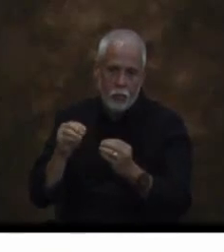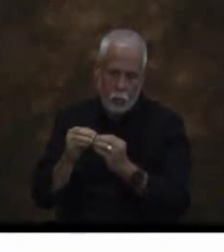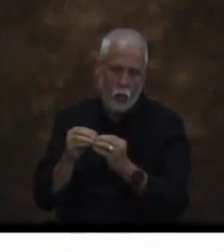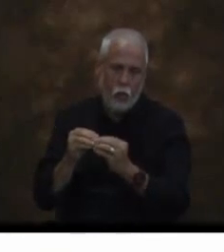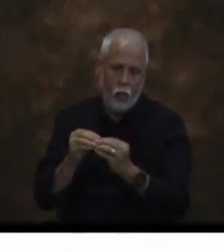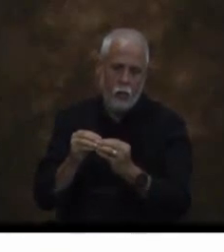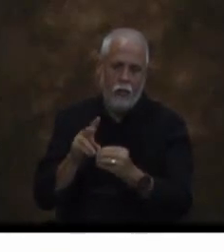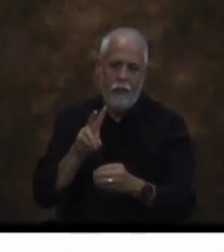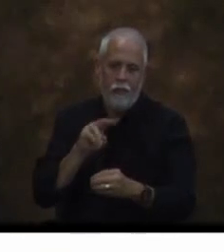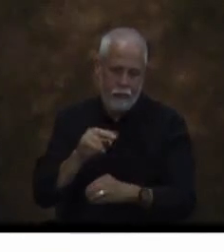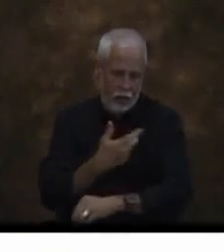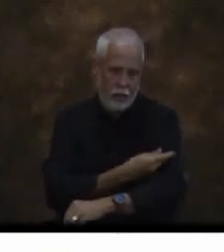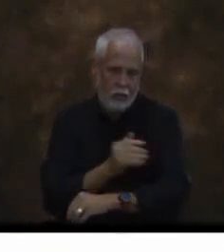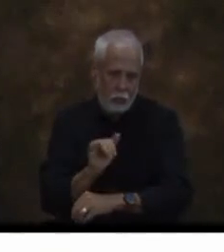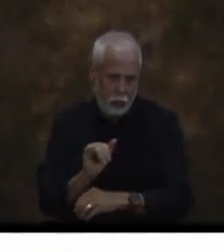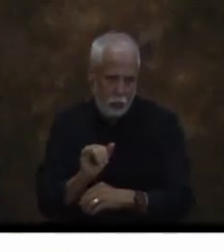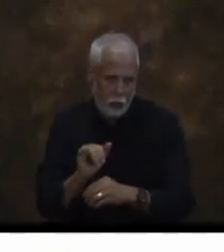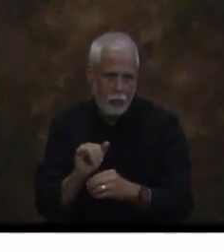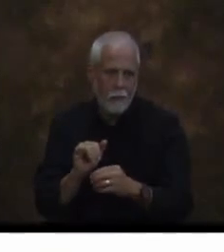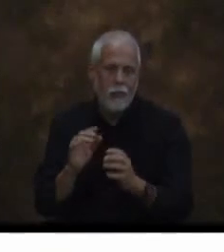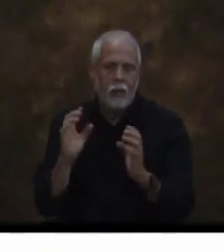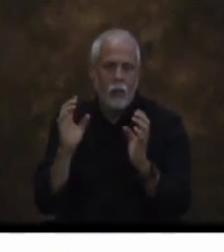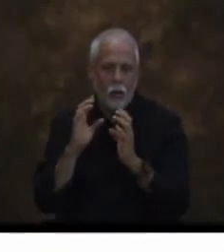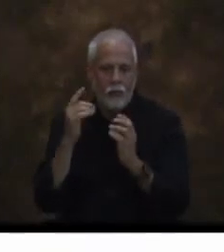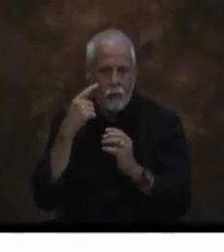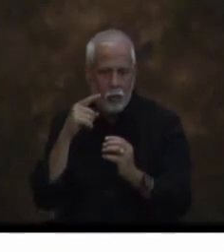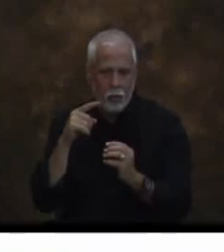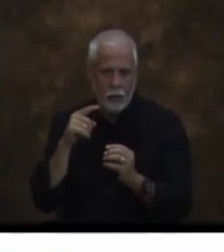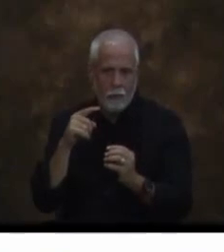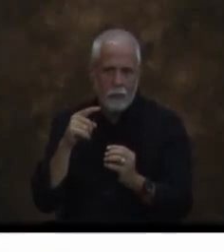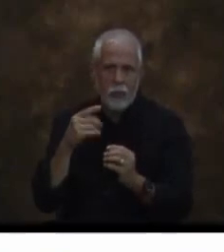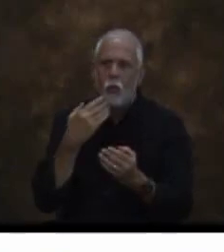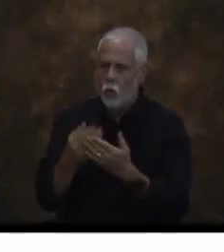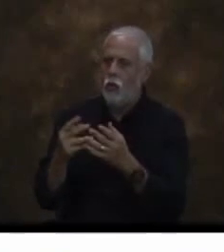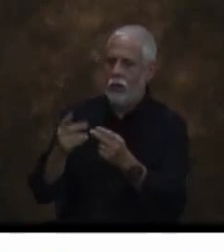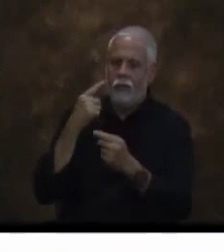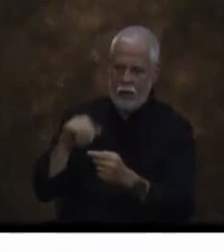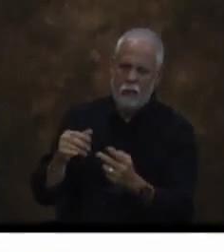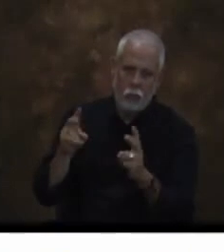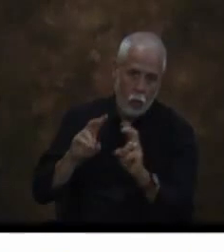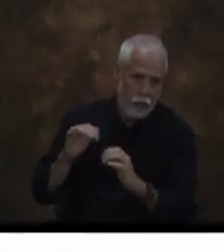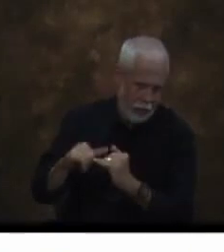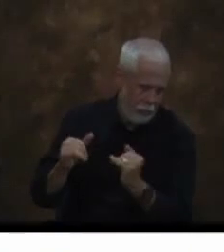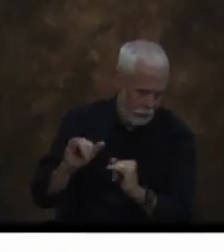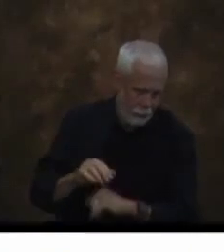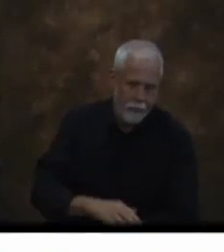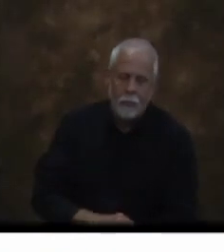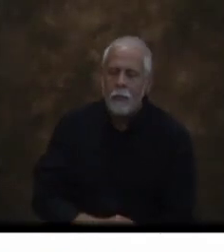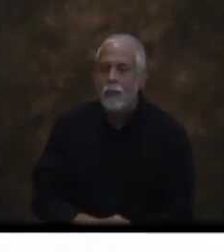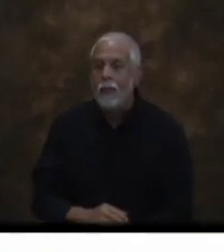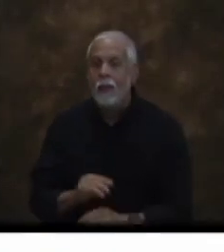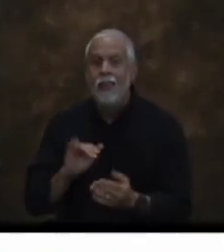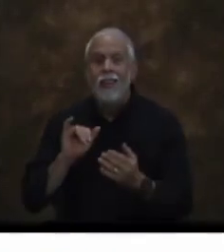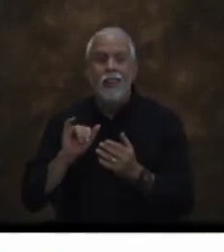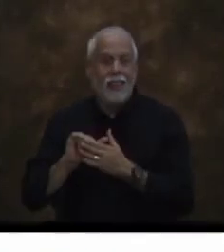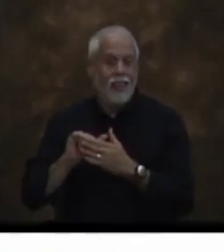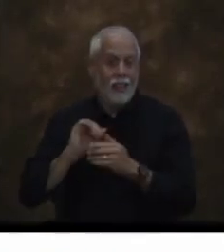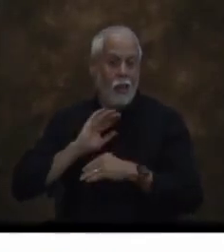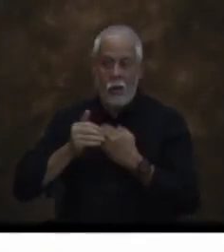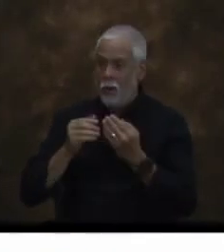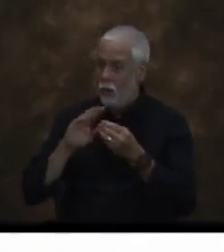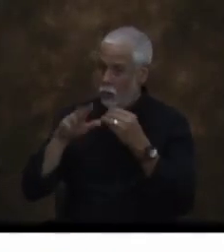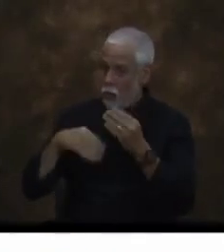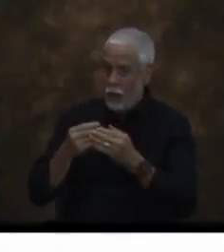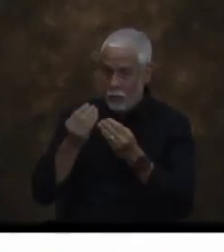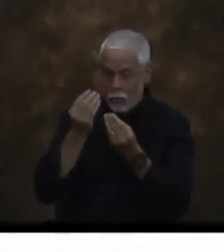to that as well, as they look for good space for that. And as I wrap up,